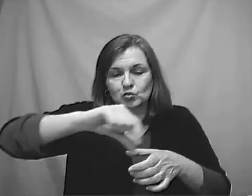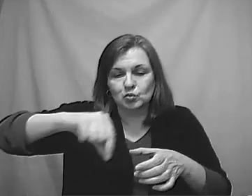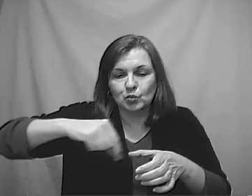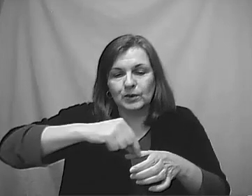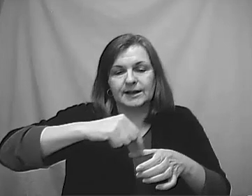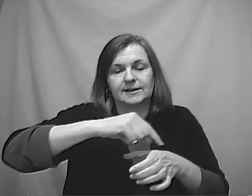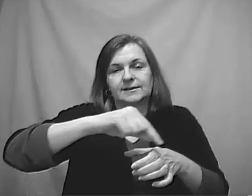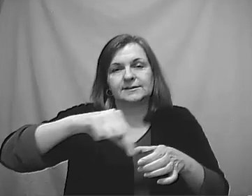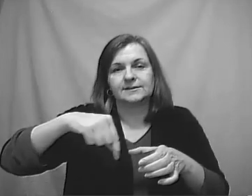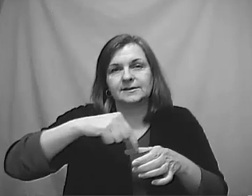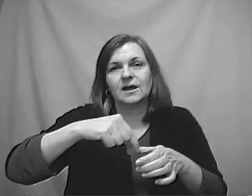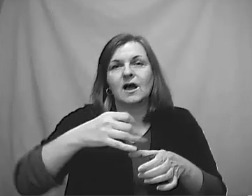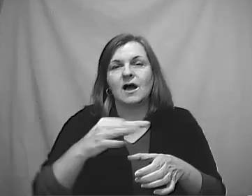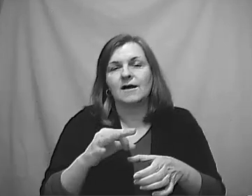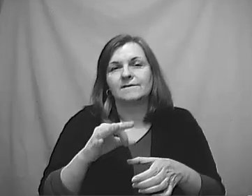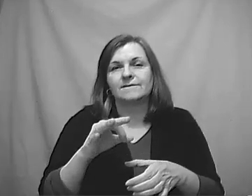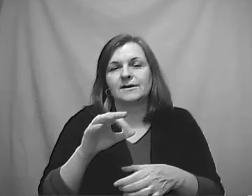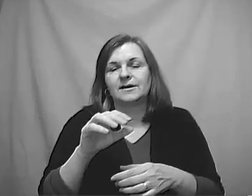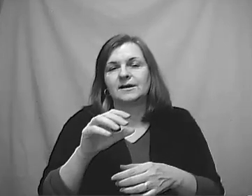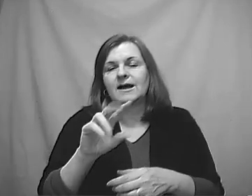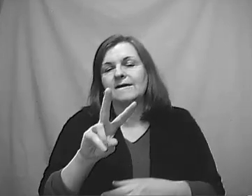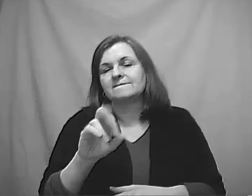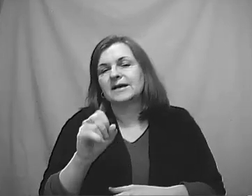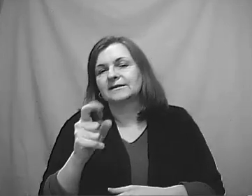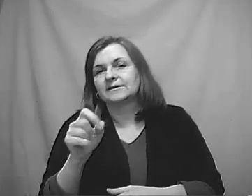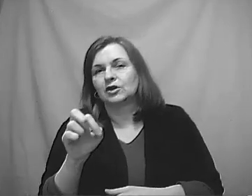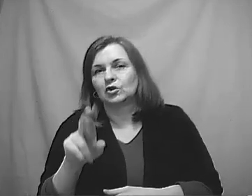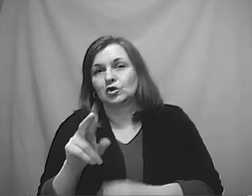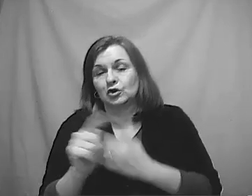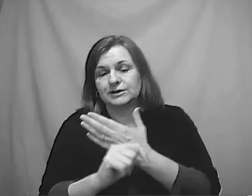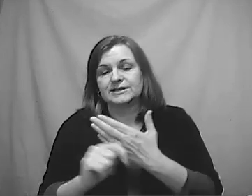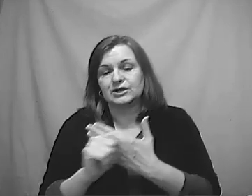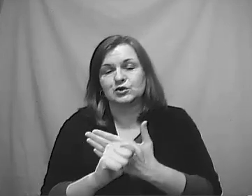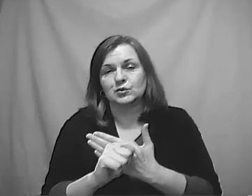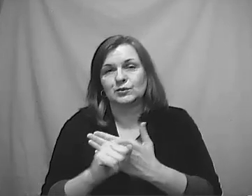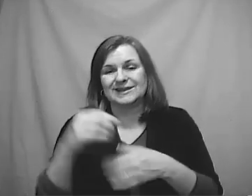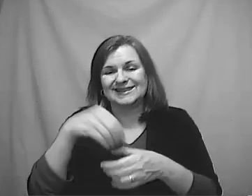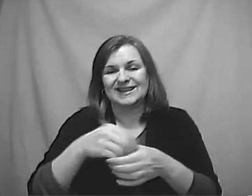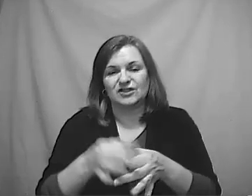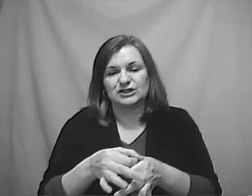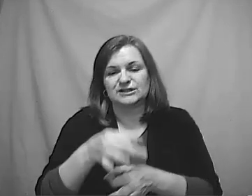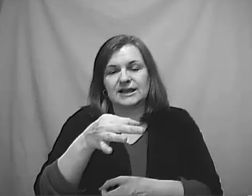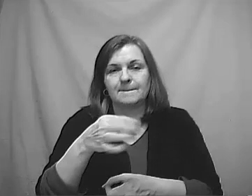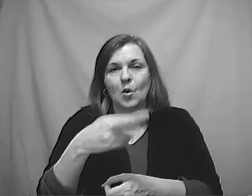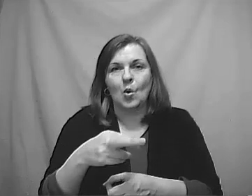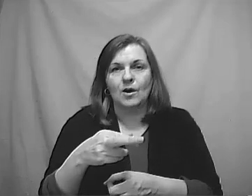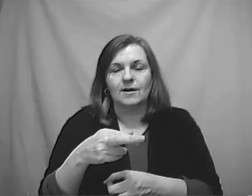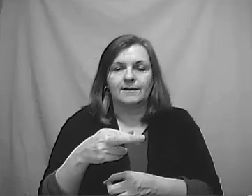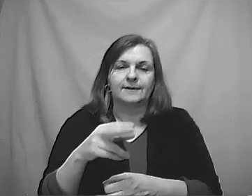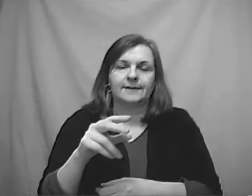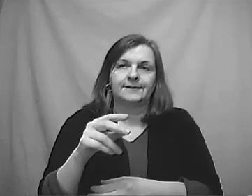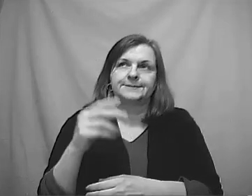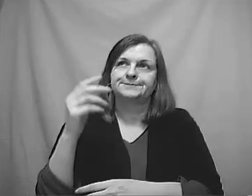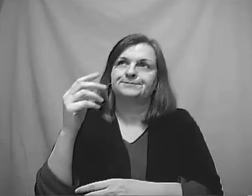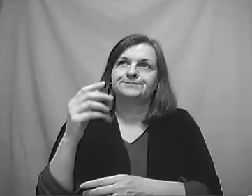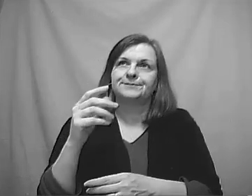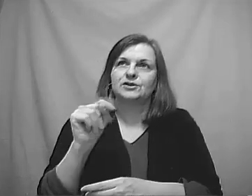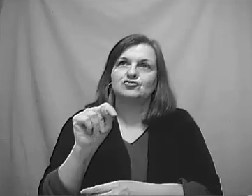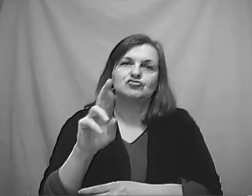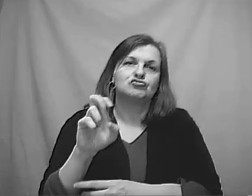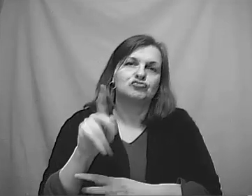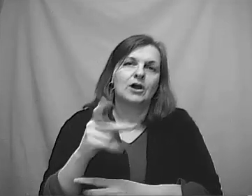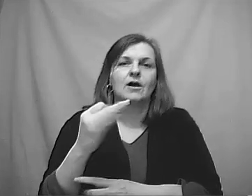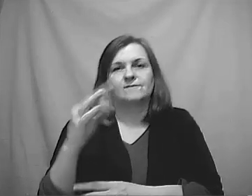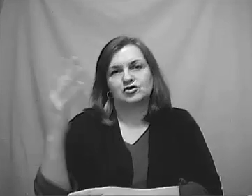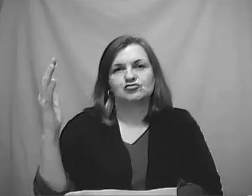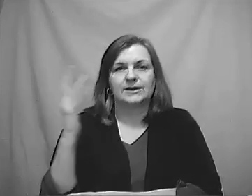So we have rings of this vascular tissue that we've talked about before, associated with the stems or trunk